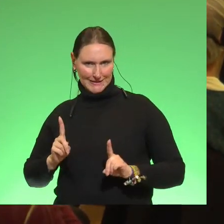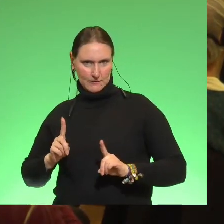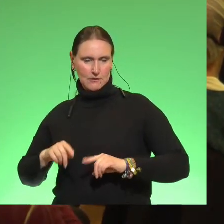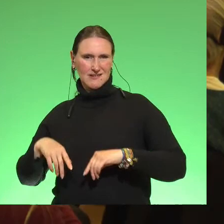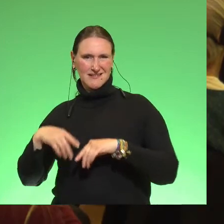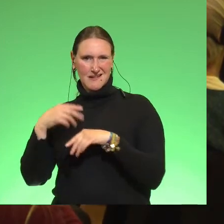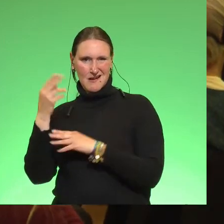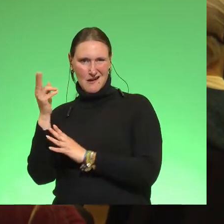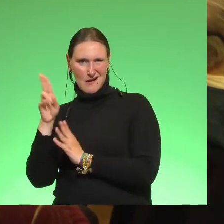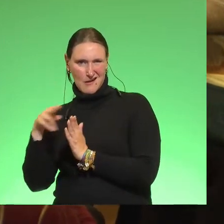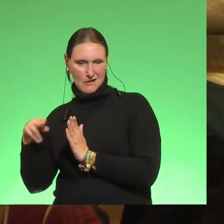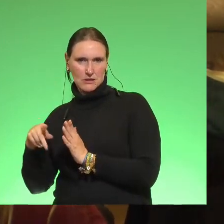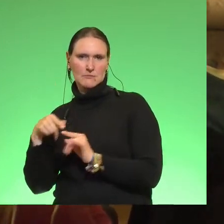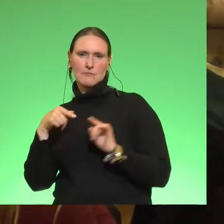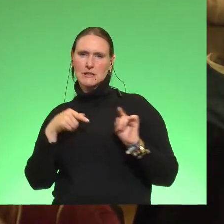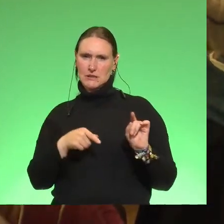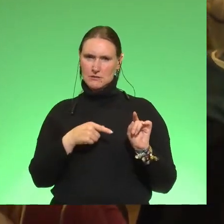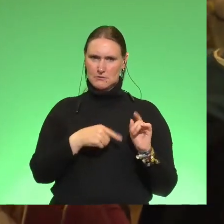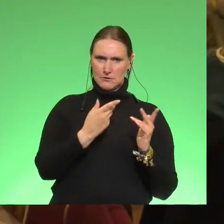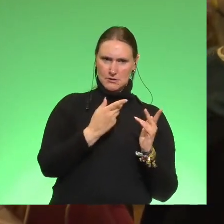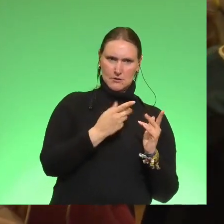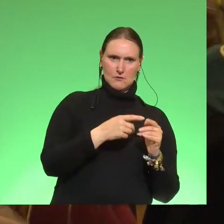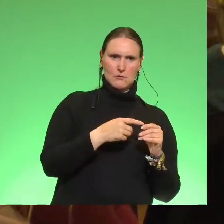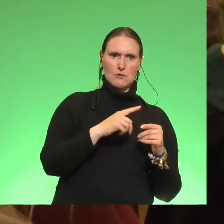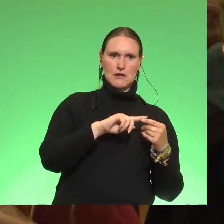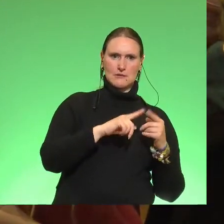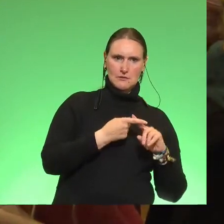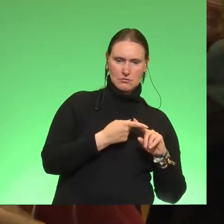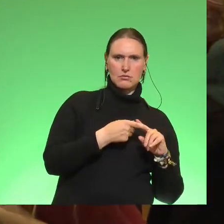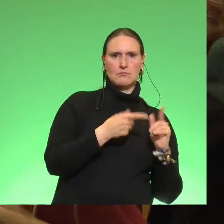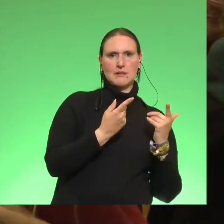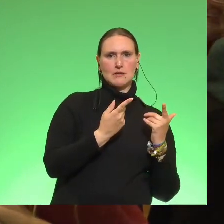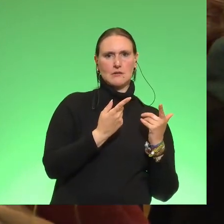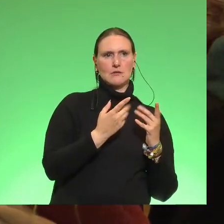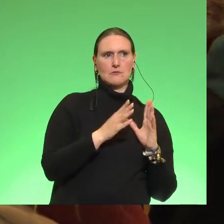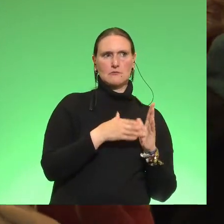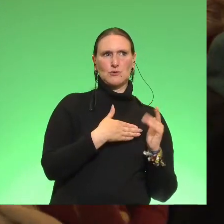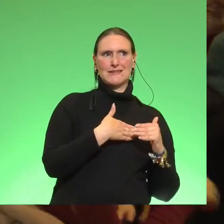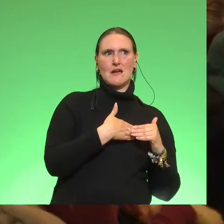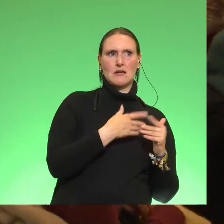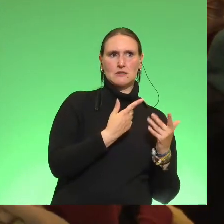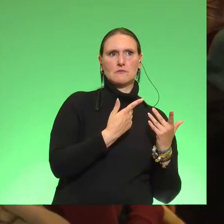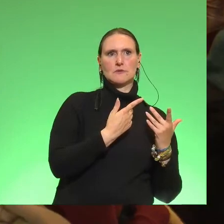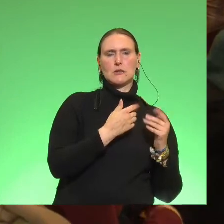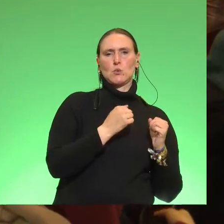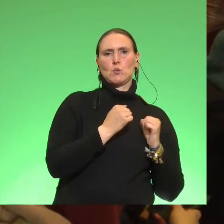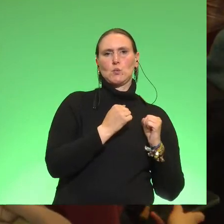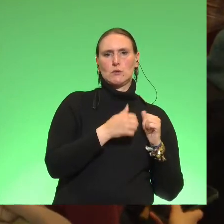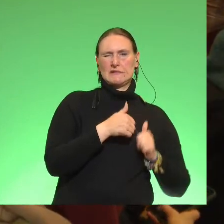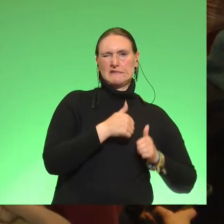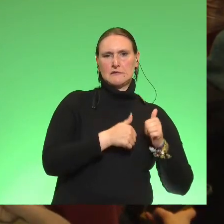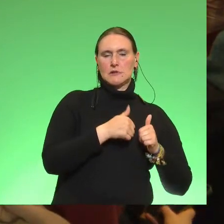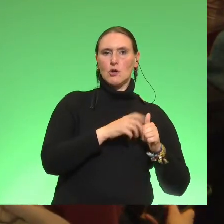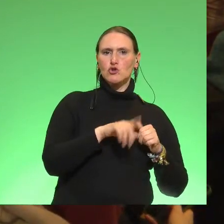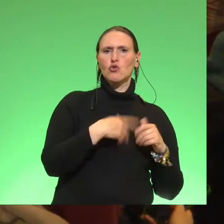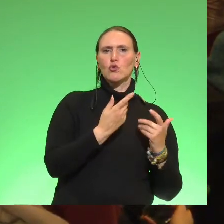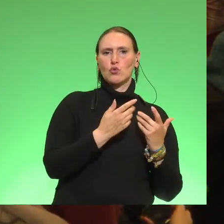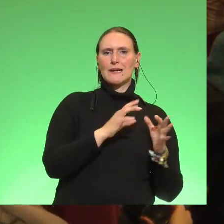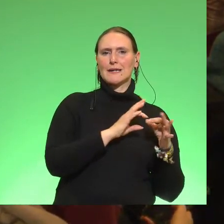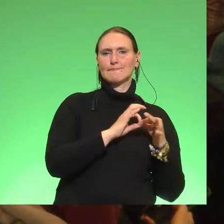somehow in connection with love, which is very quite challenging relationship. But don't you think it's a little